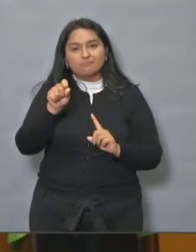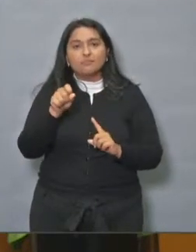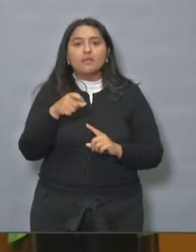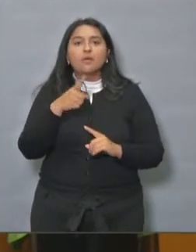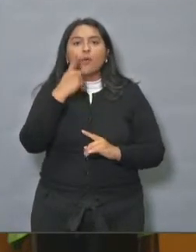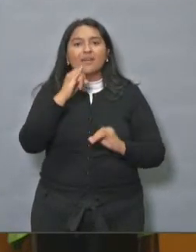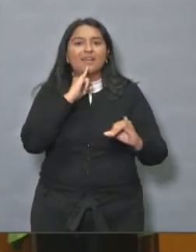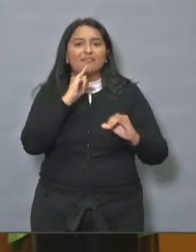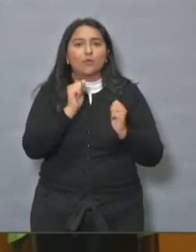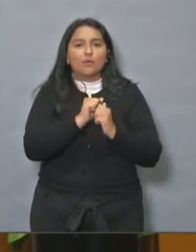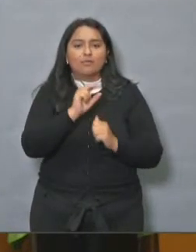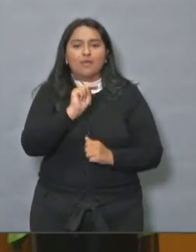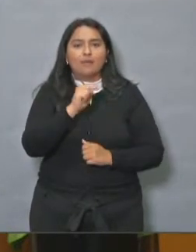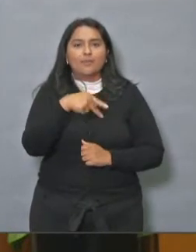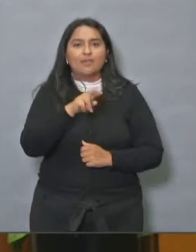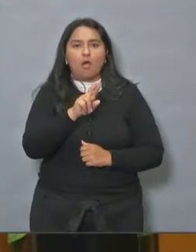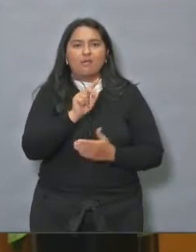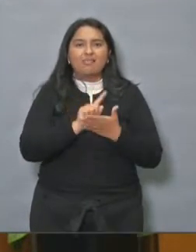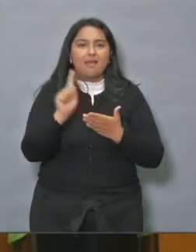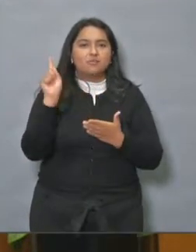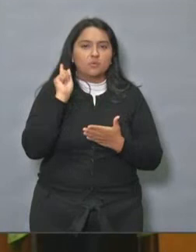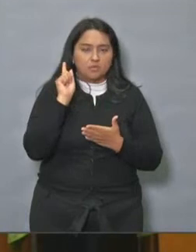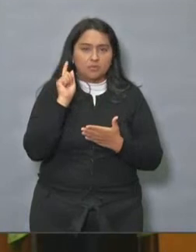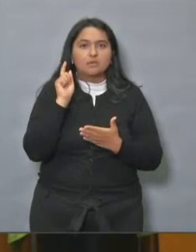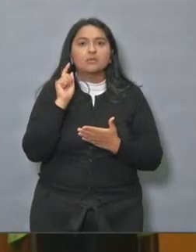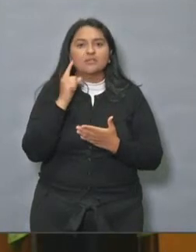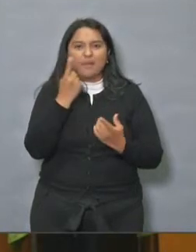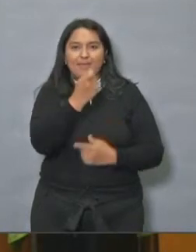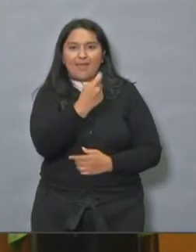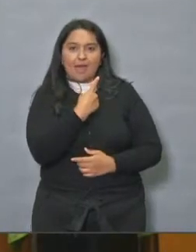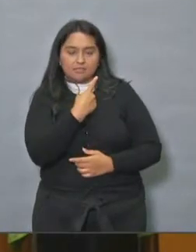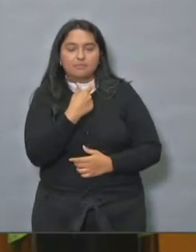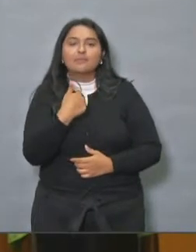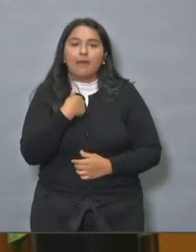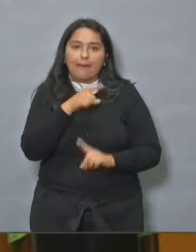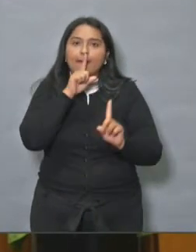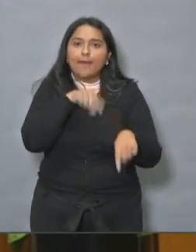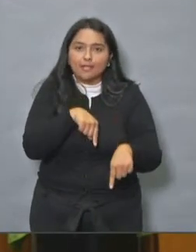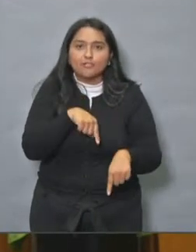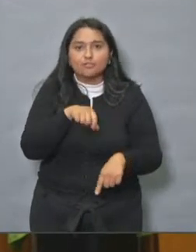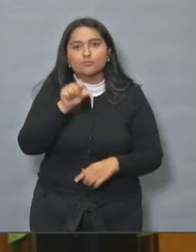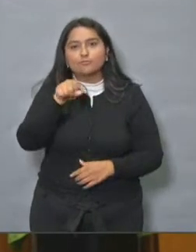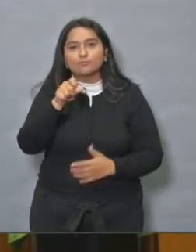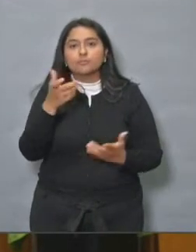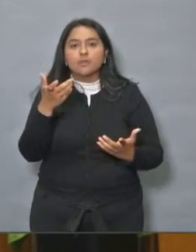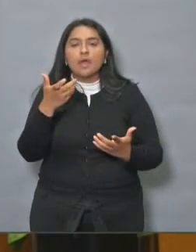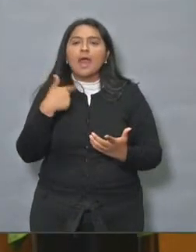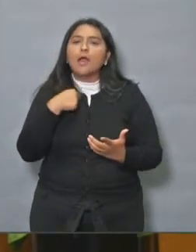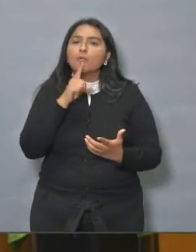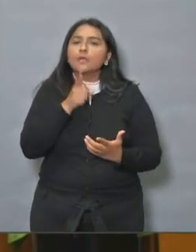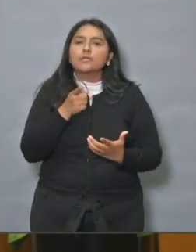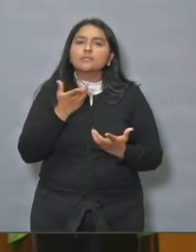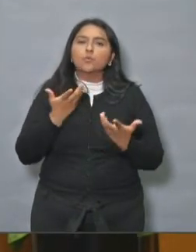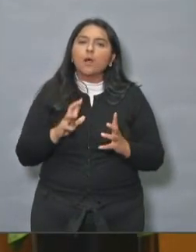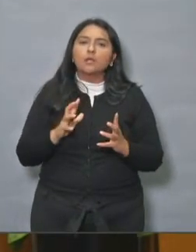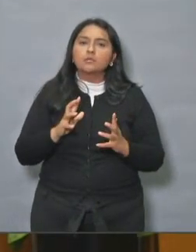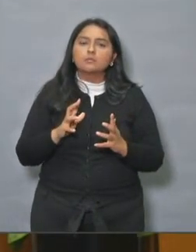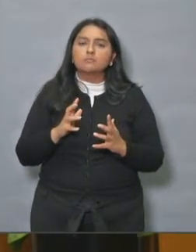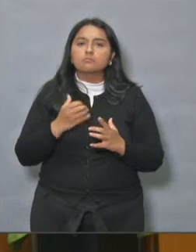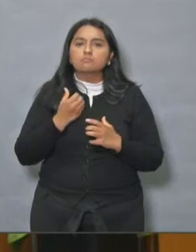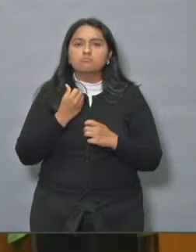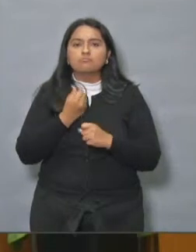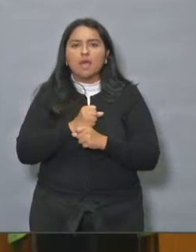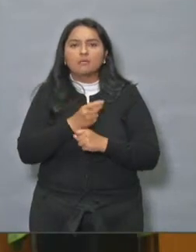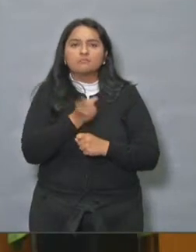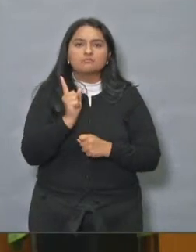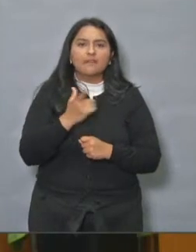with NPR earlier last week, I was asked that question and I did answer it. And I didn't want to make anybody feel like